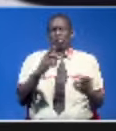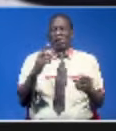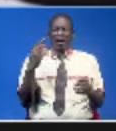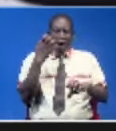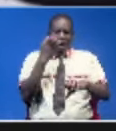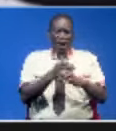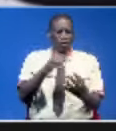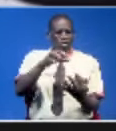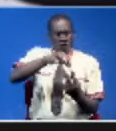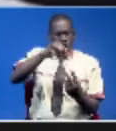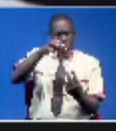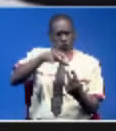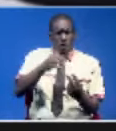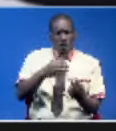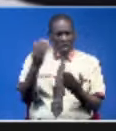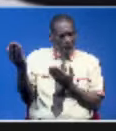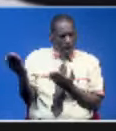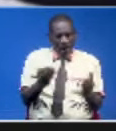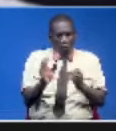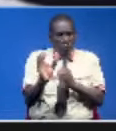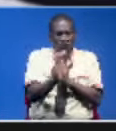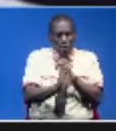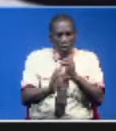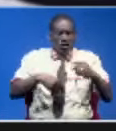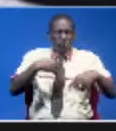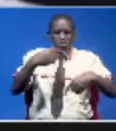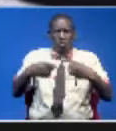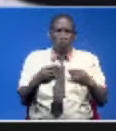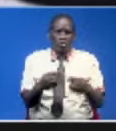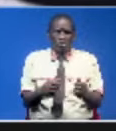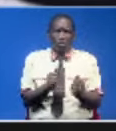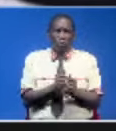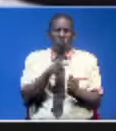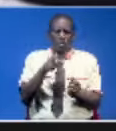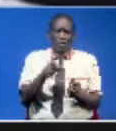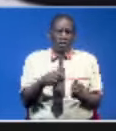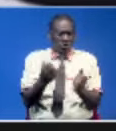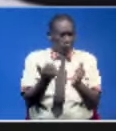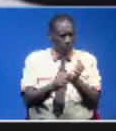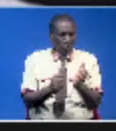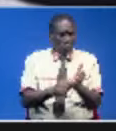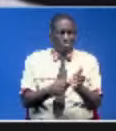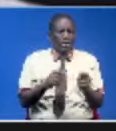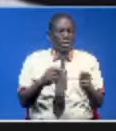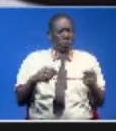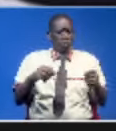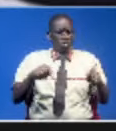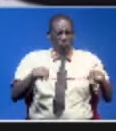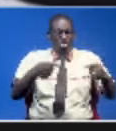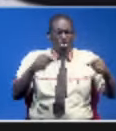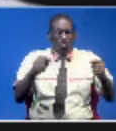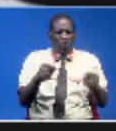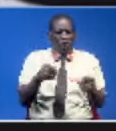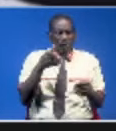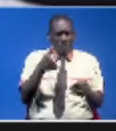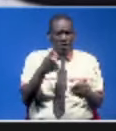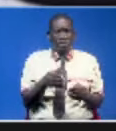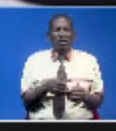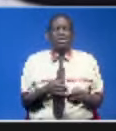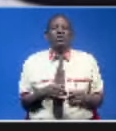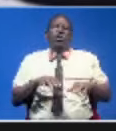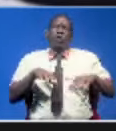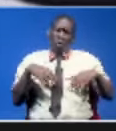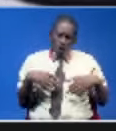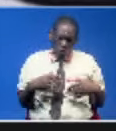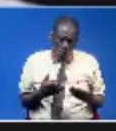allow our country to continue with this descent into chaos and statelessness, or